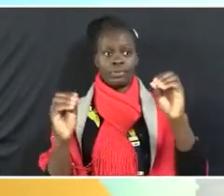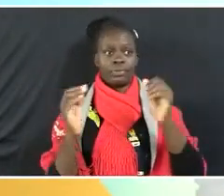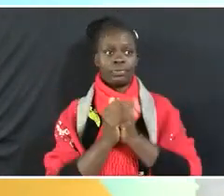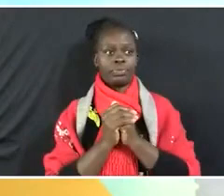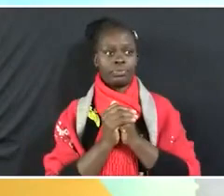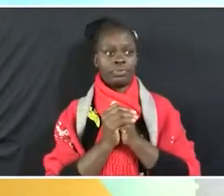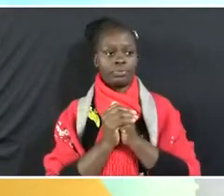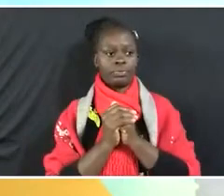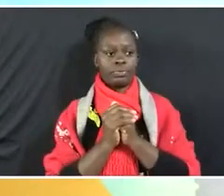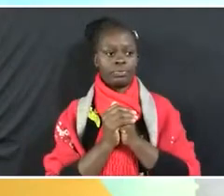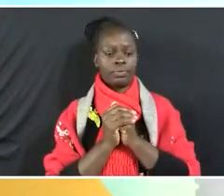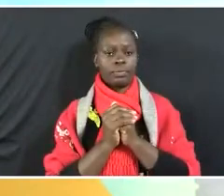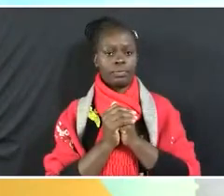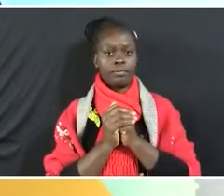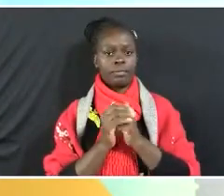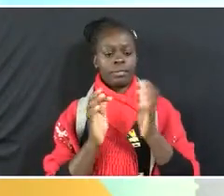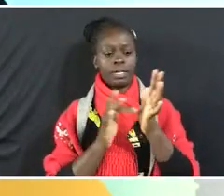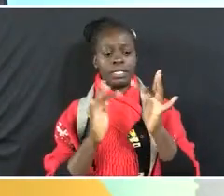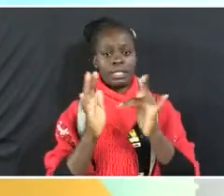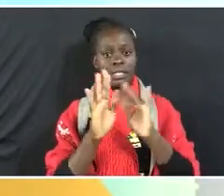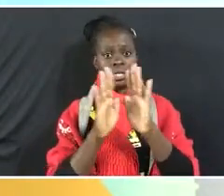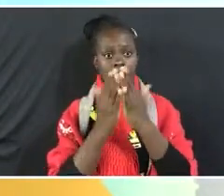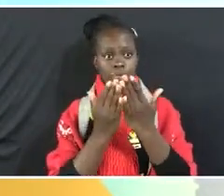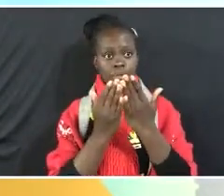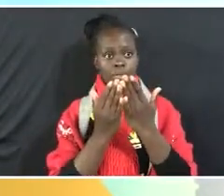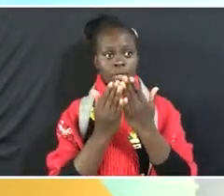And the Bible says in chapter 20